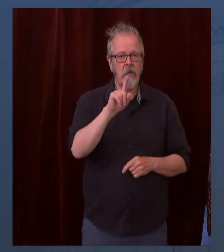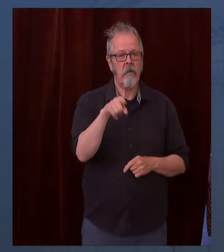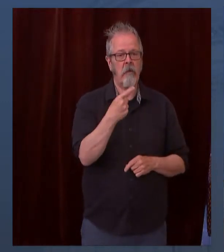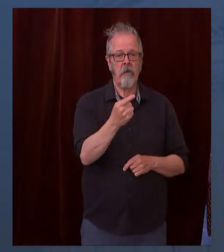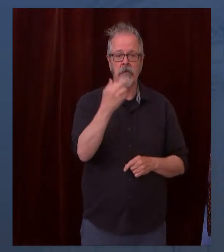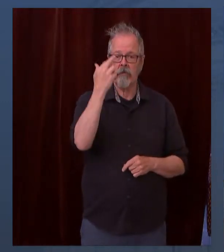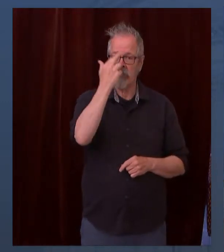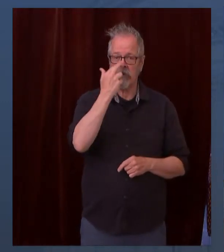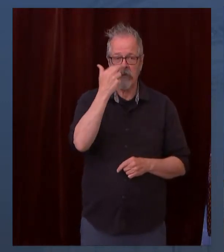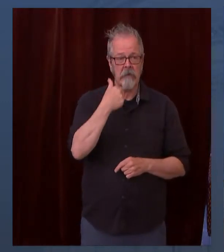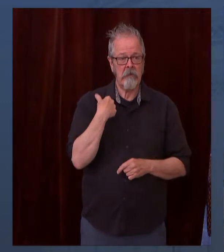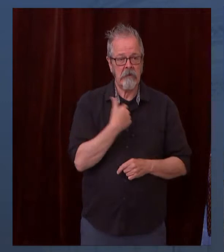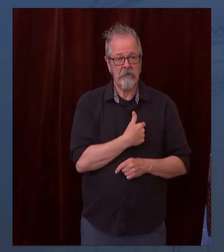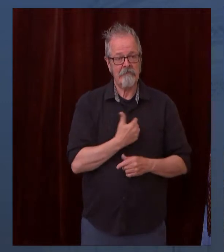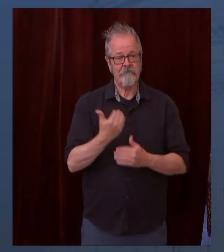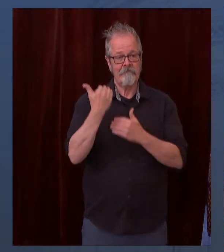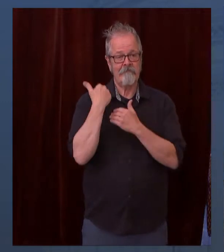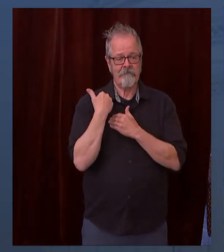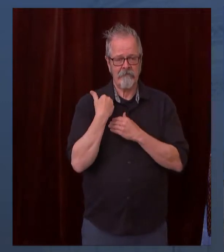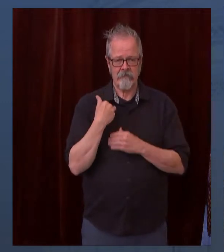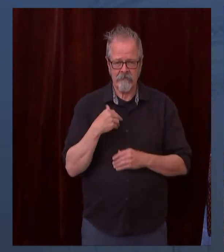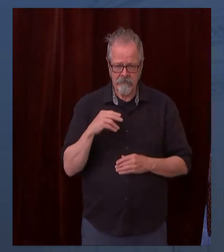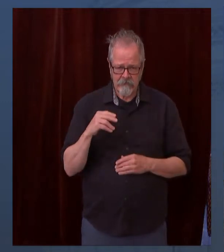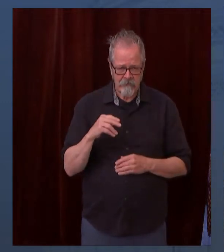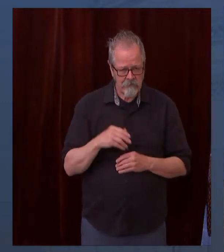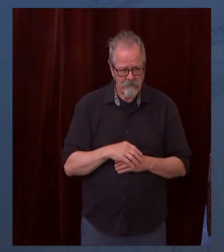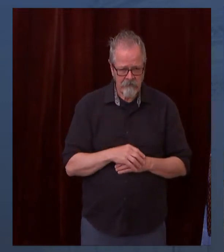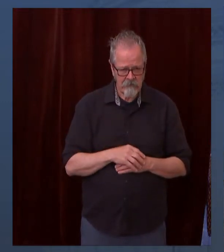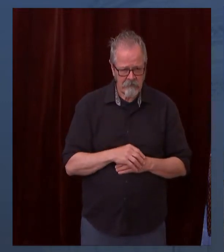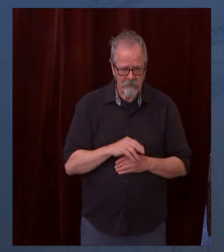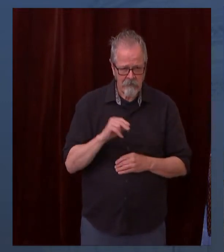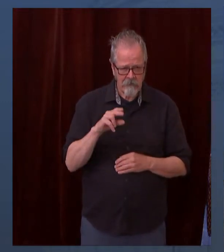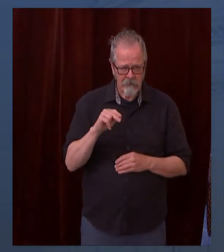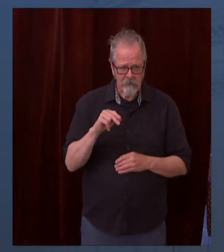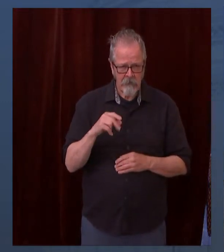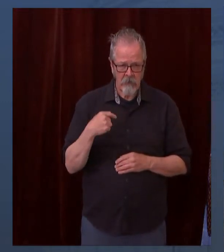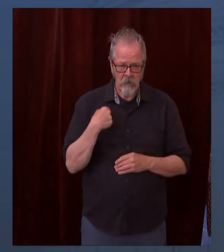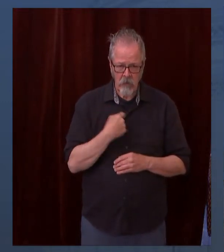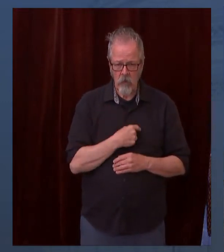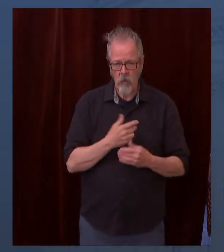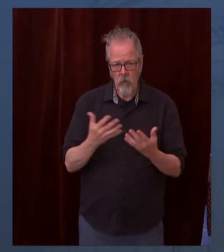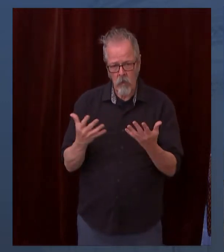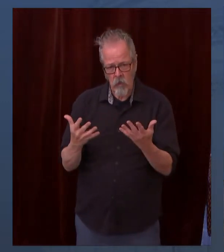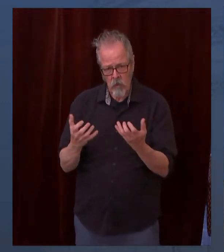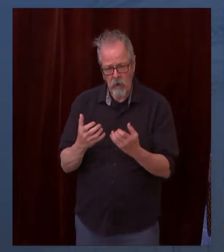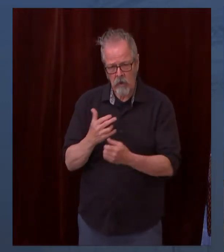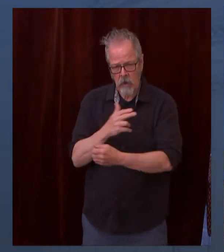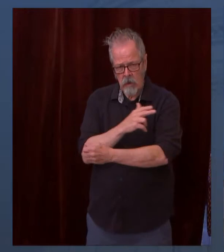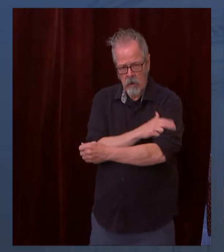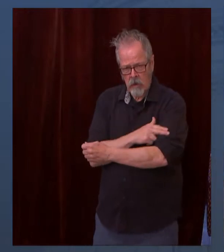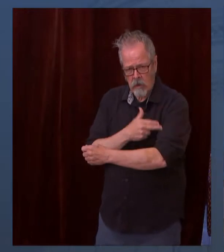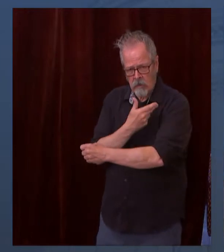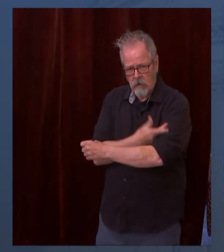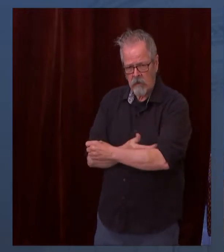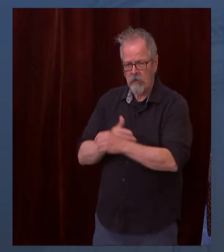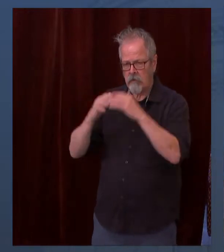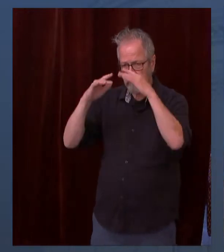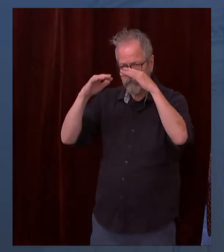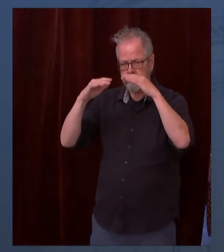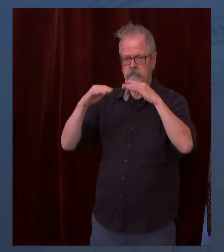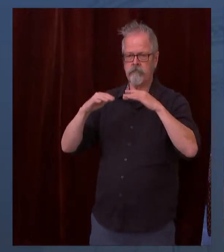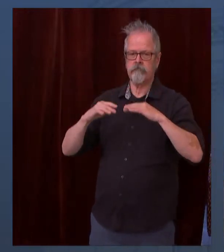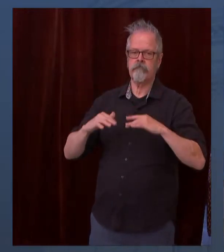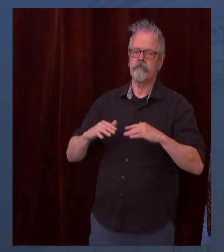to have a functioning hospital system. We've seen from Michigan to India to other places, to New York